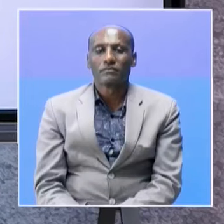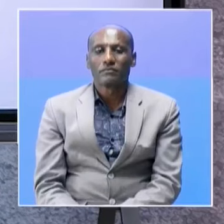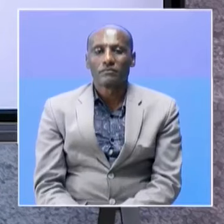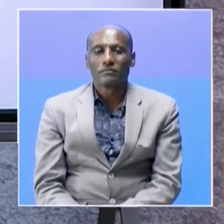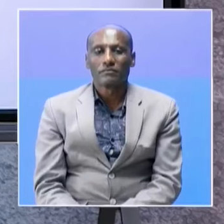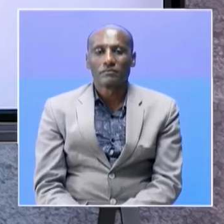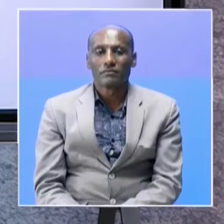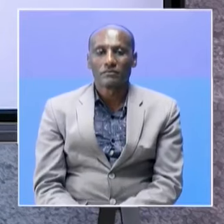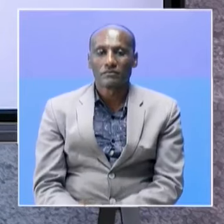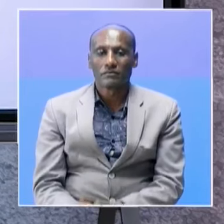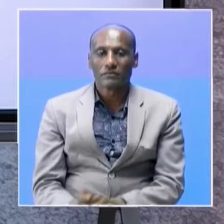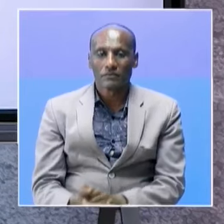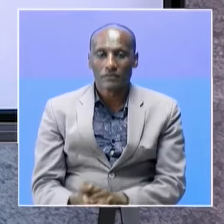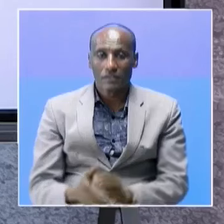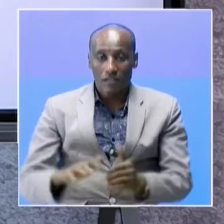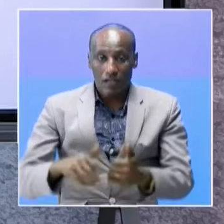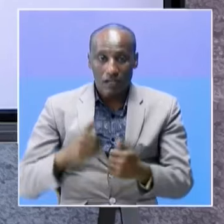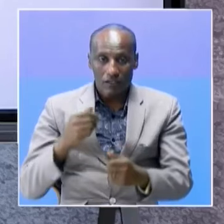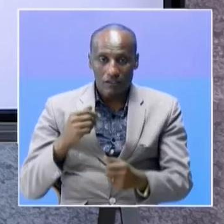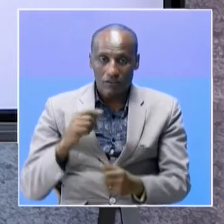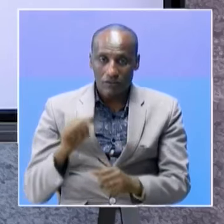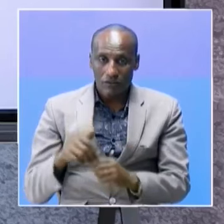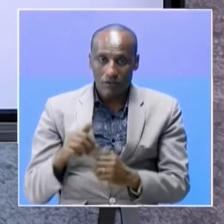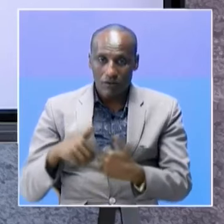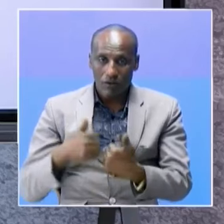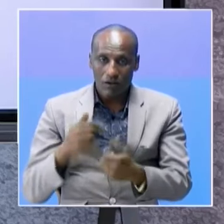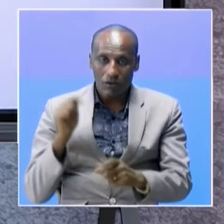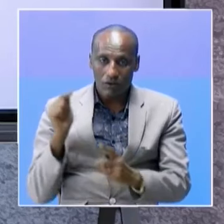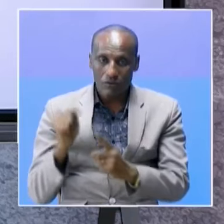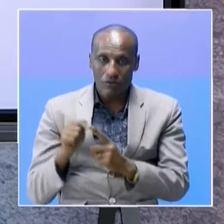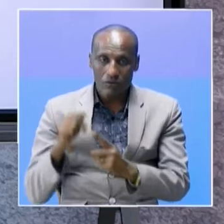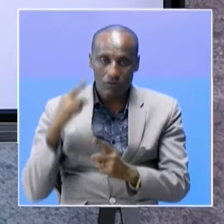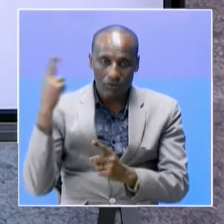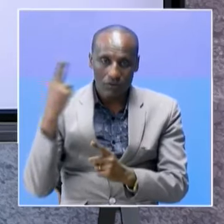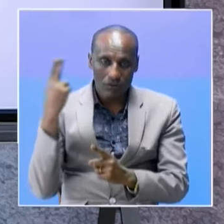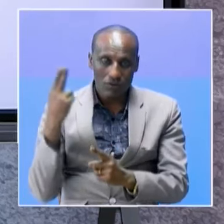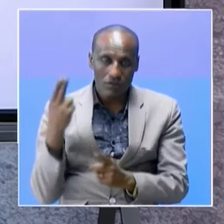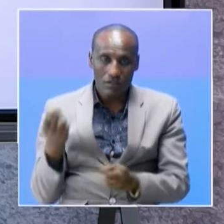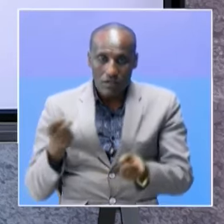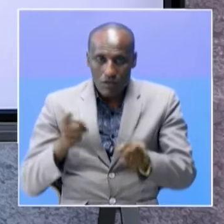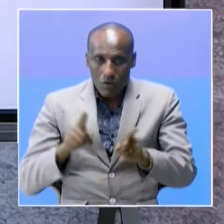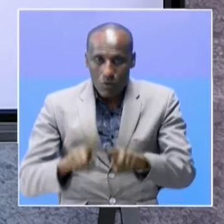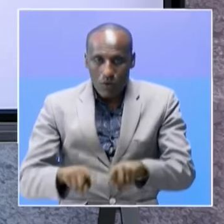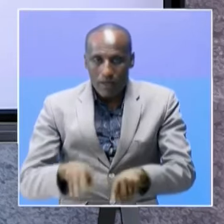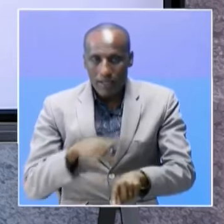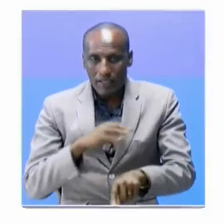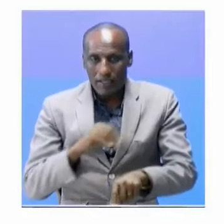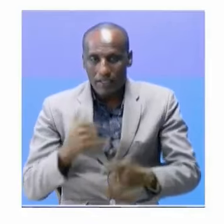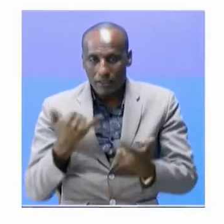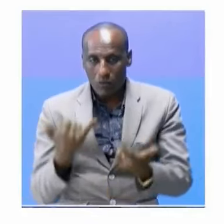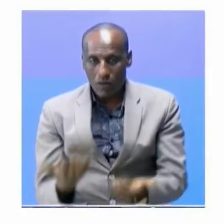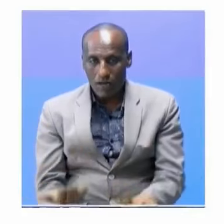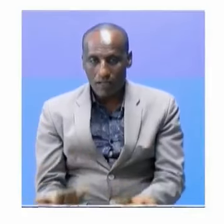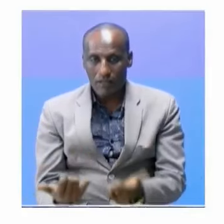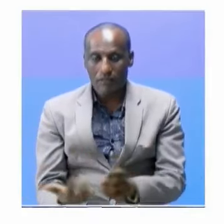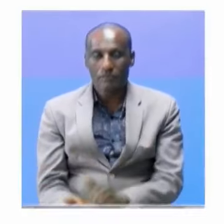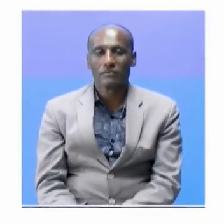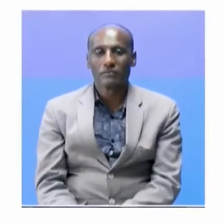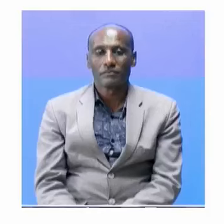Have you understand how to use when and while? Let me remind you with an example.